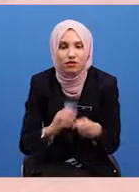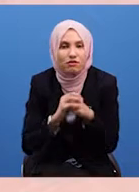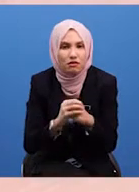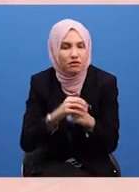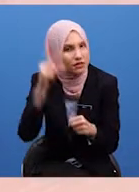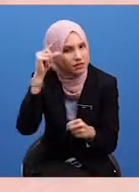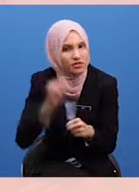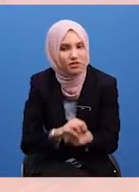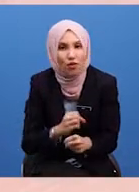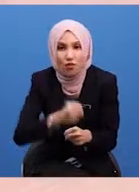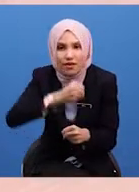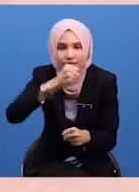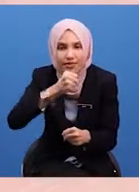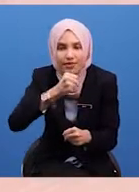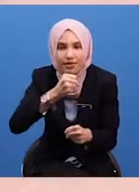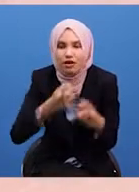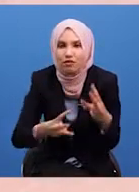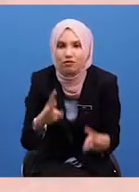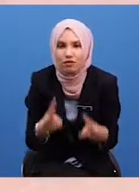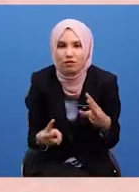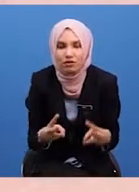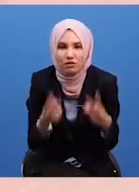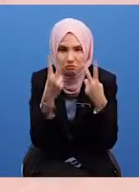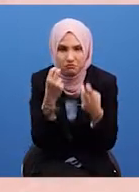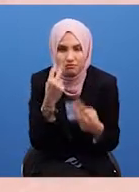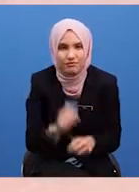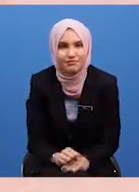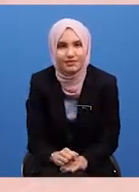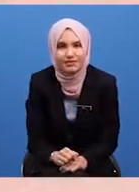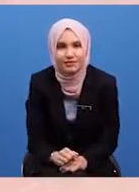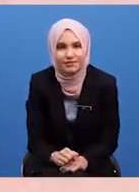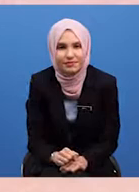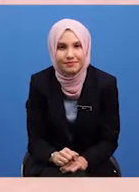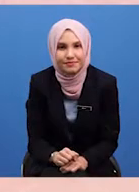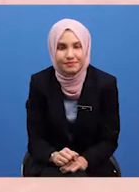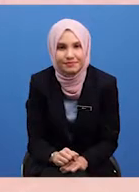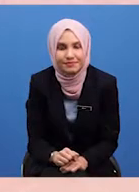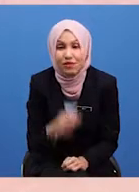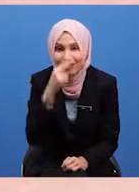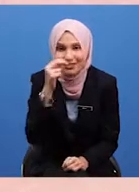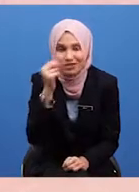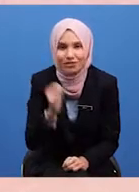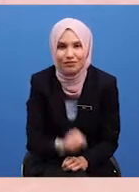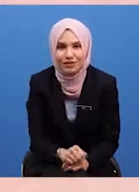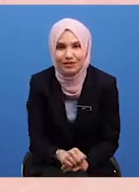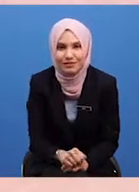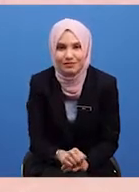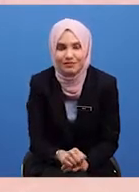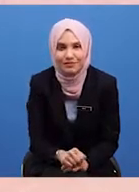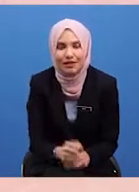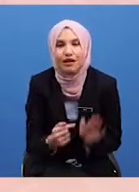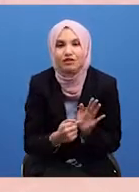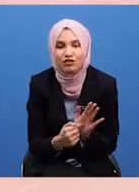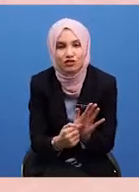Job for winning, although she is disappointed. They even joke about it. It shows that